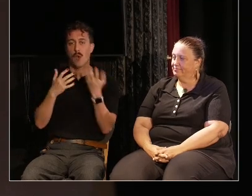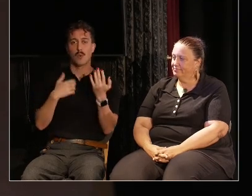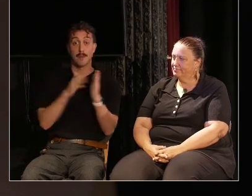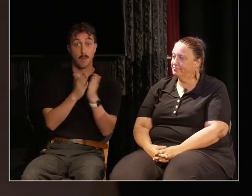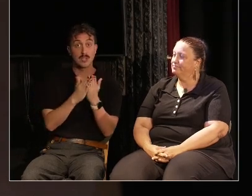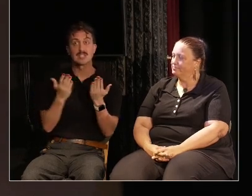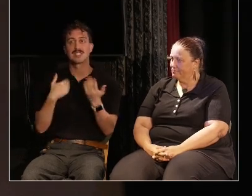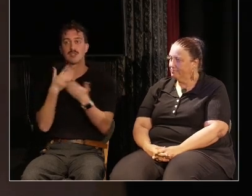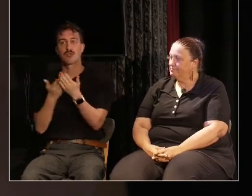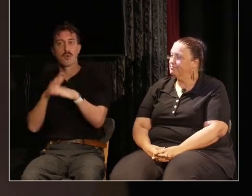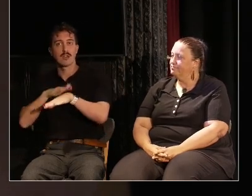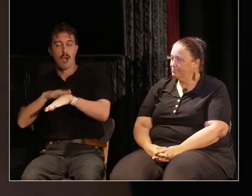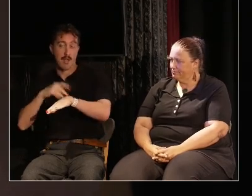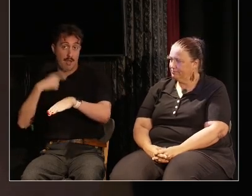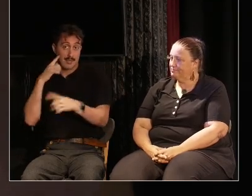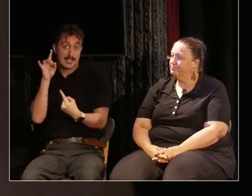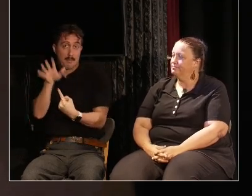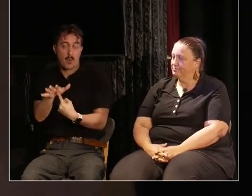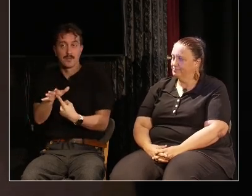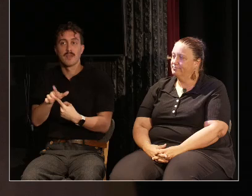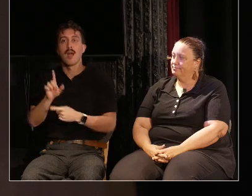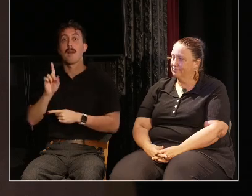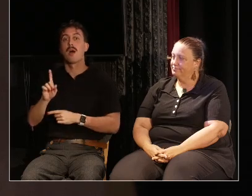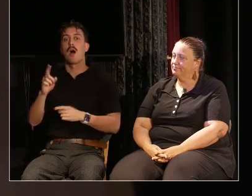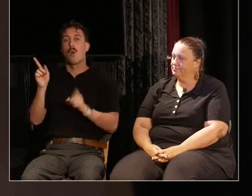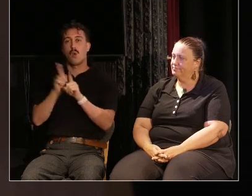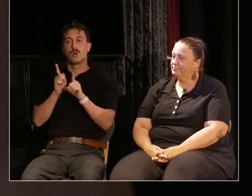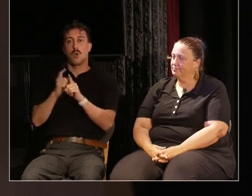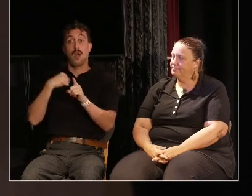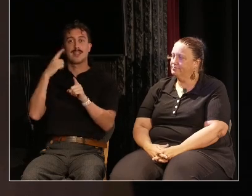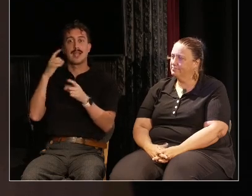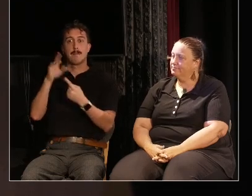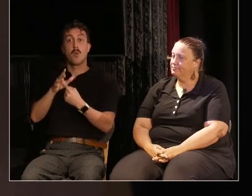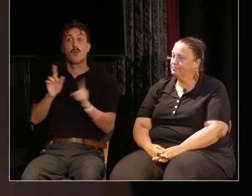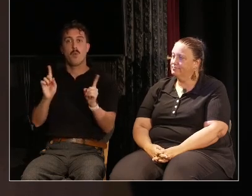really important. But I think there's a really important role for law reform here.